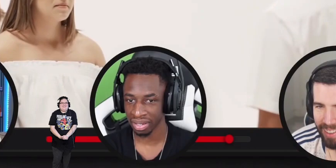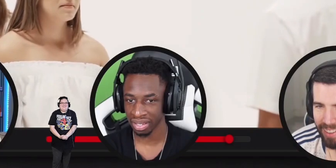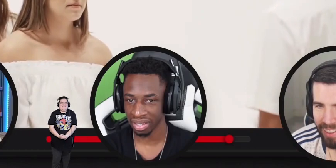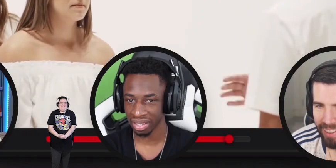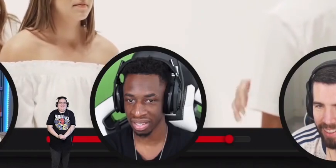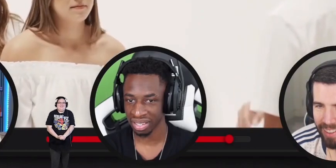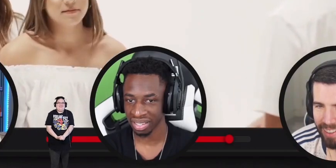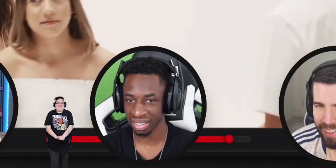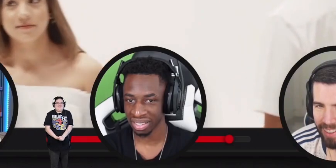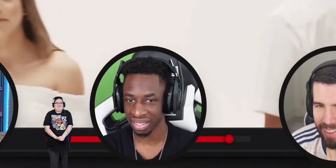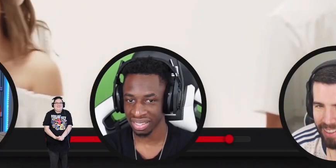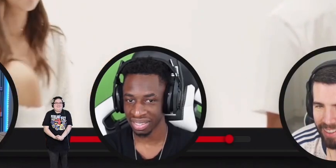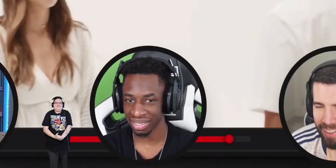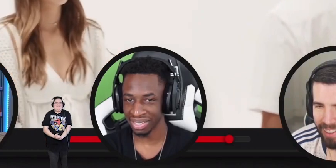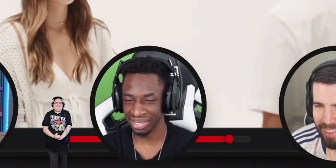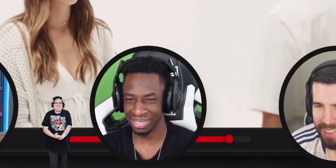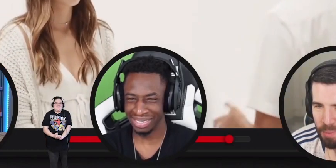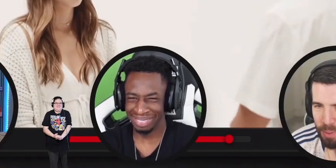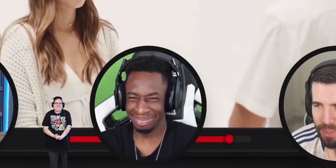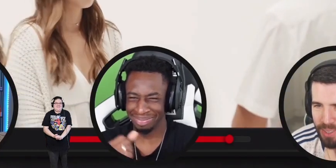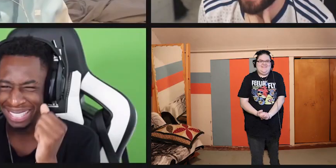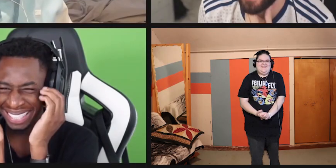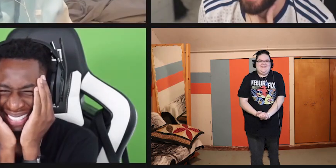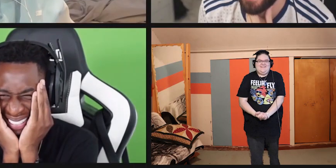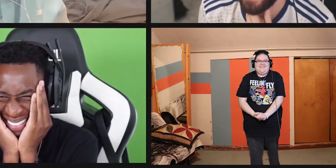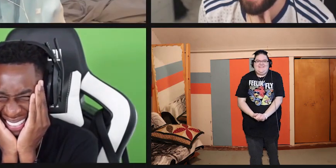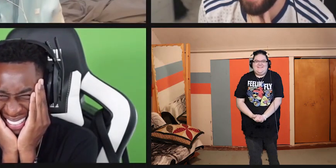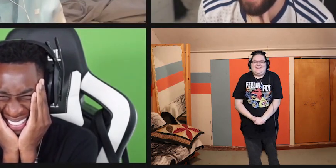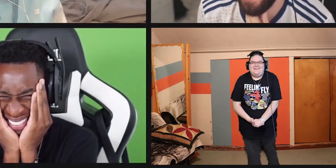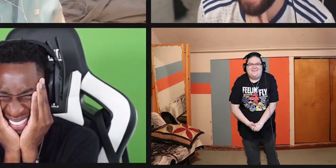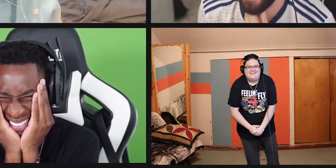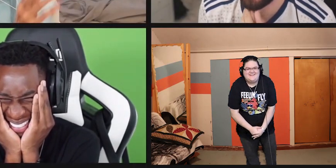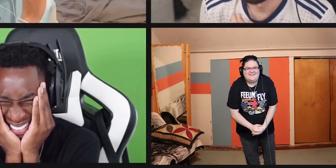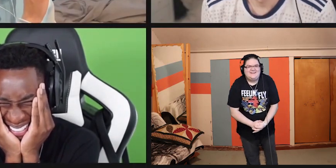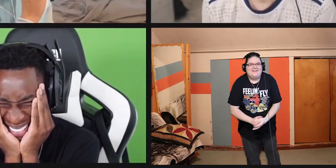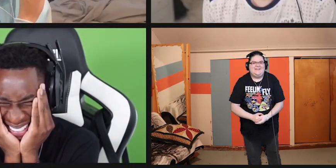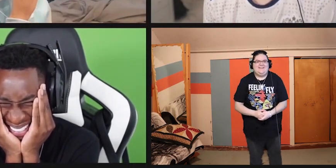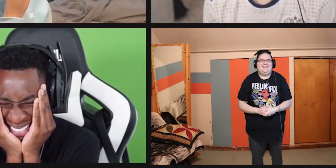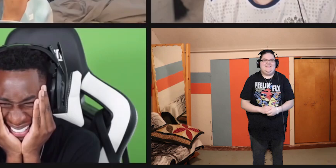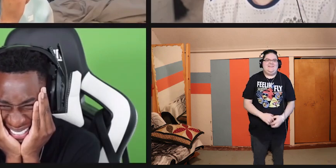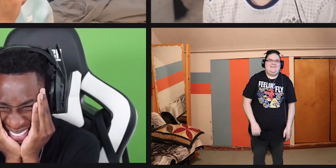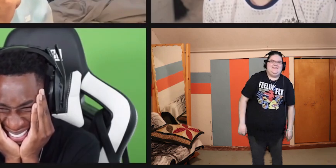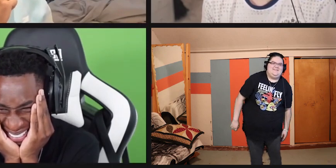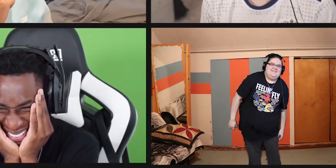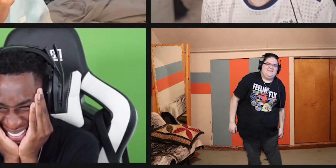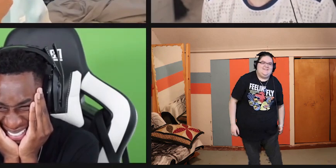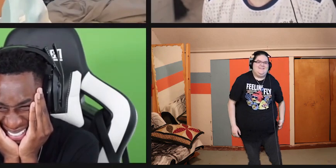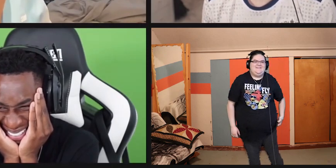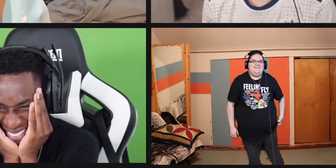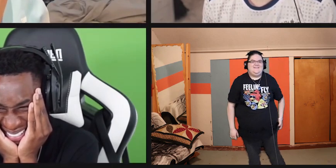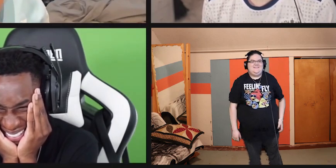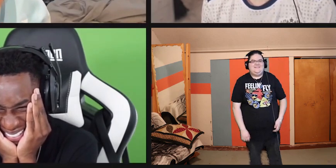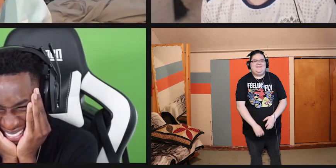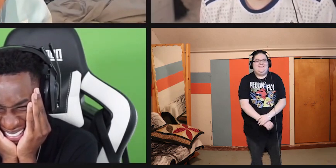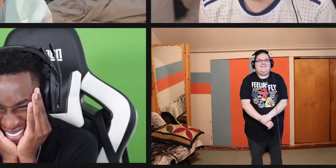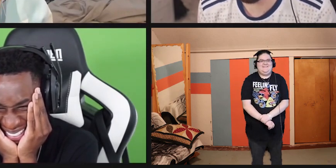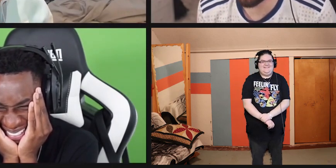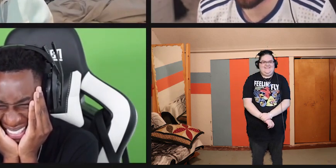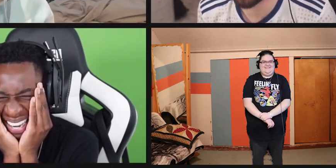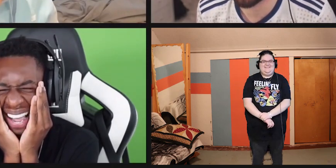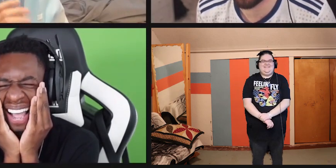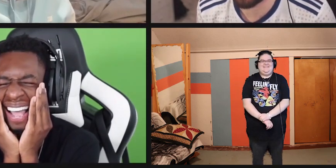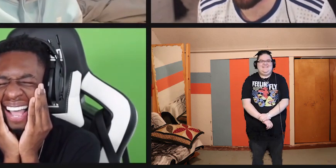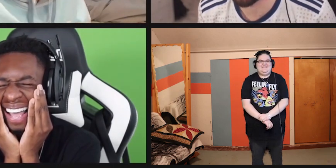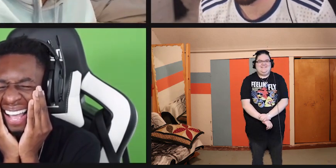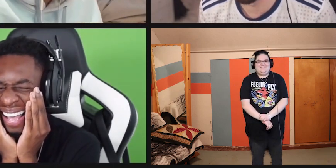Oh my god. This is just like brutal. Mate, you know when they go for a second, their face, like, you see their face just like drop, but they don't want to show it.